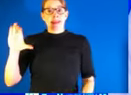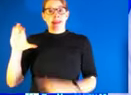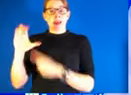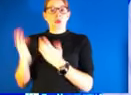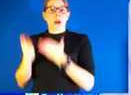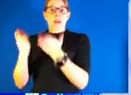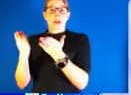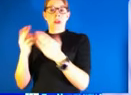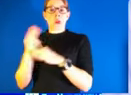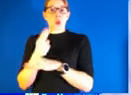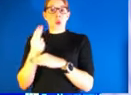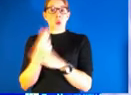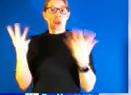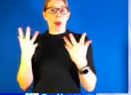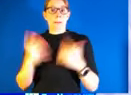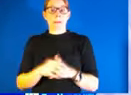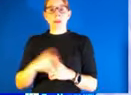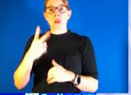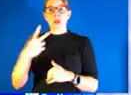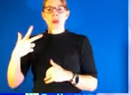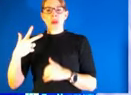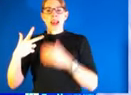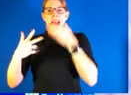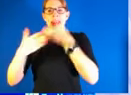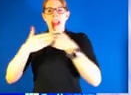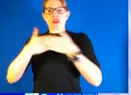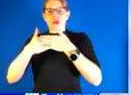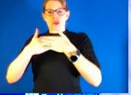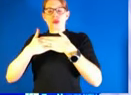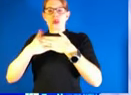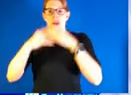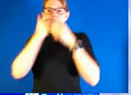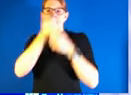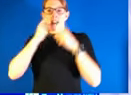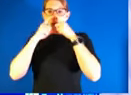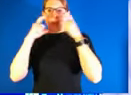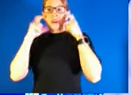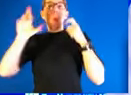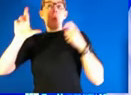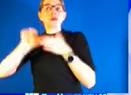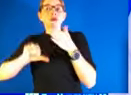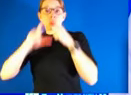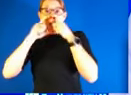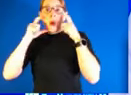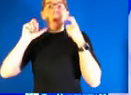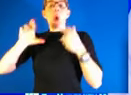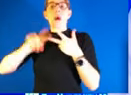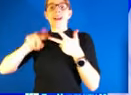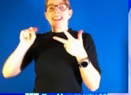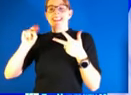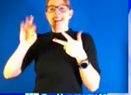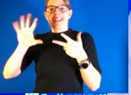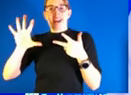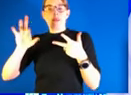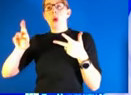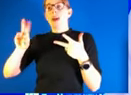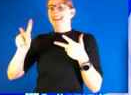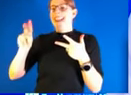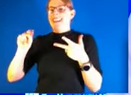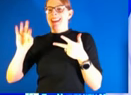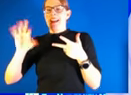to use that 2 to 3 layer cloth mask, or a surgical mask, or an N95 or KN95